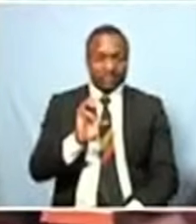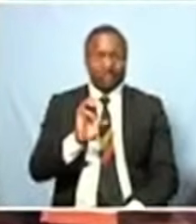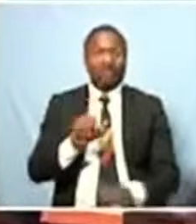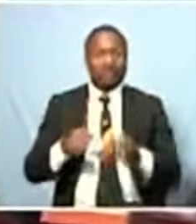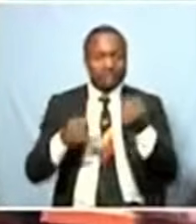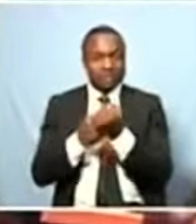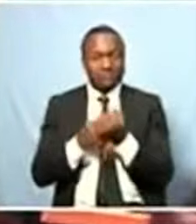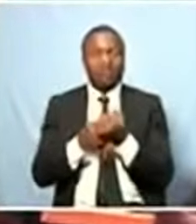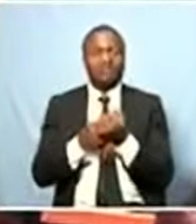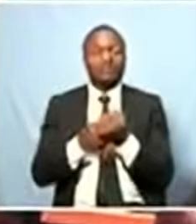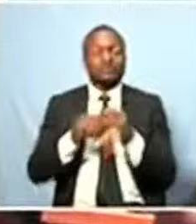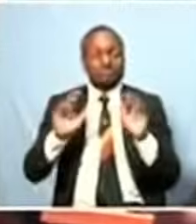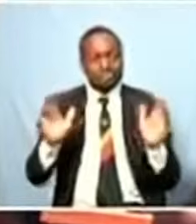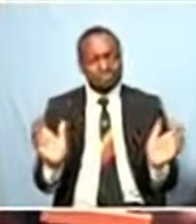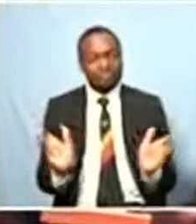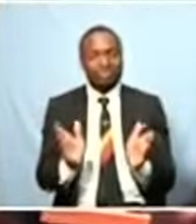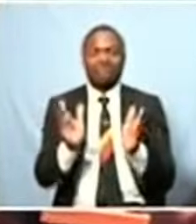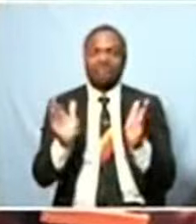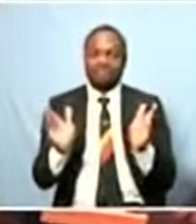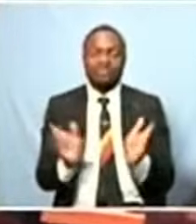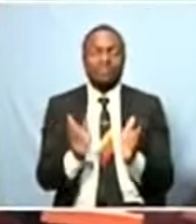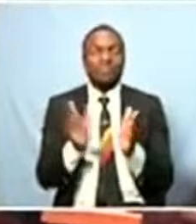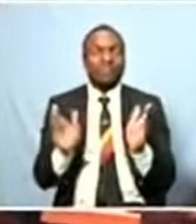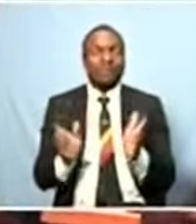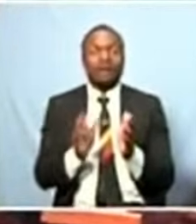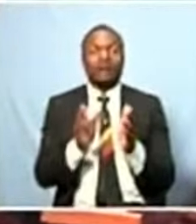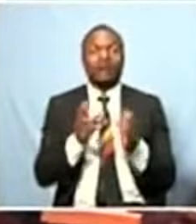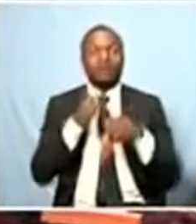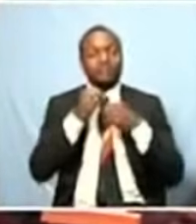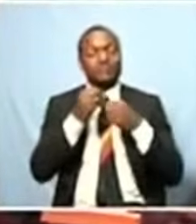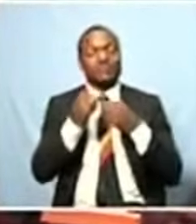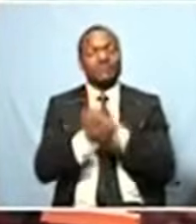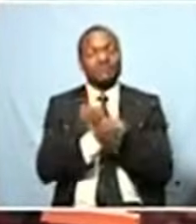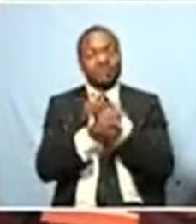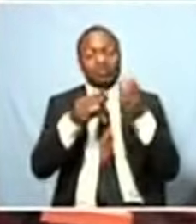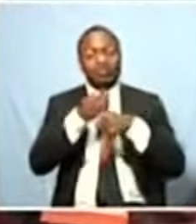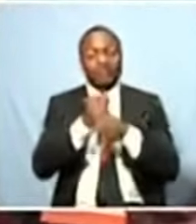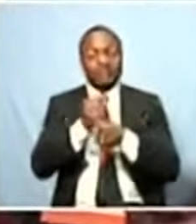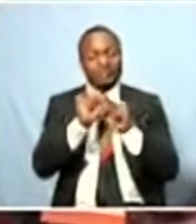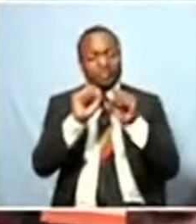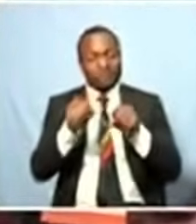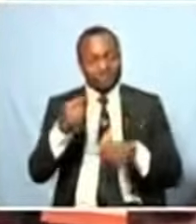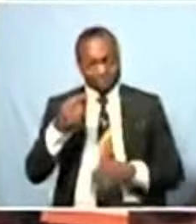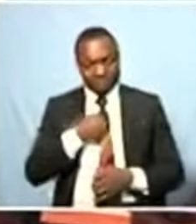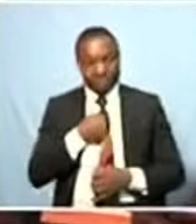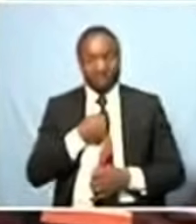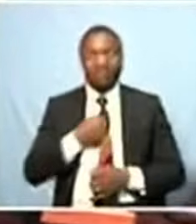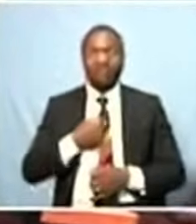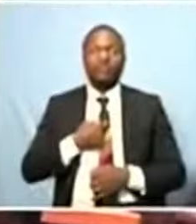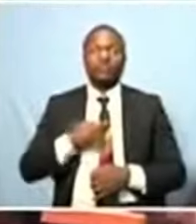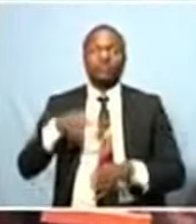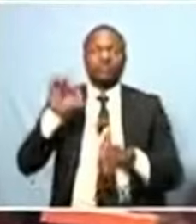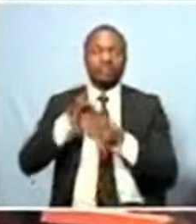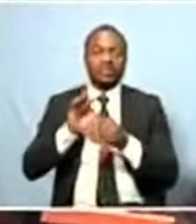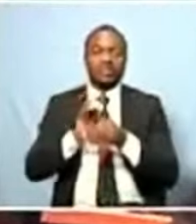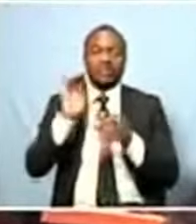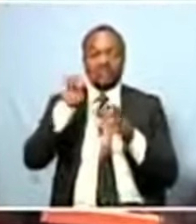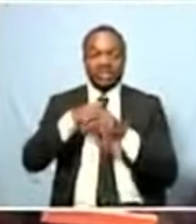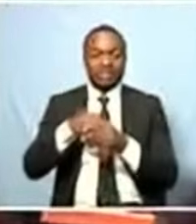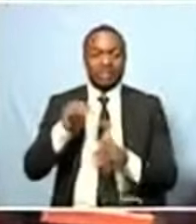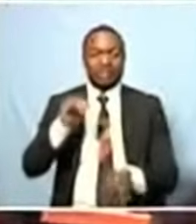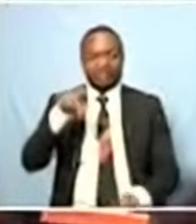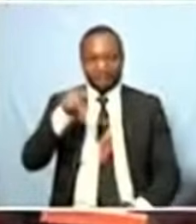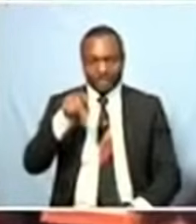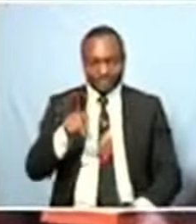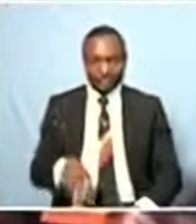support, encouragement, and sacrifices made it possible for me to be elected Member of